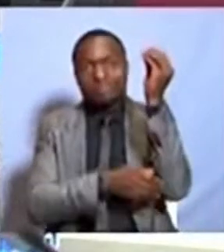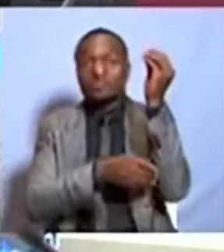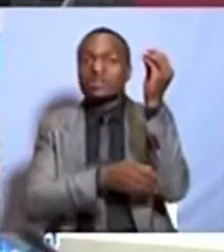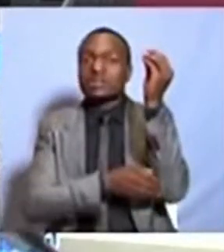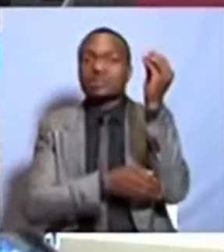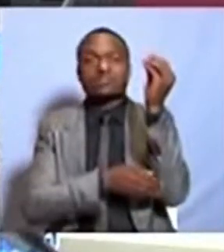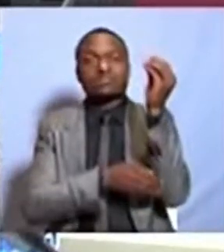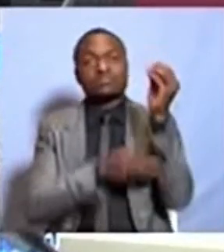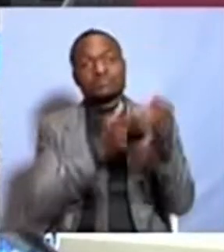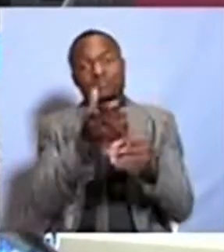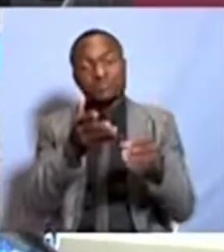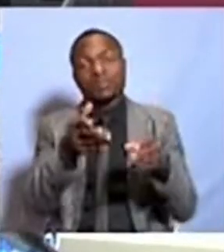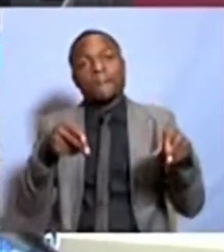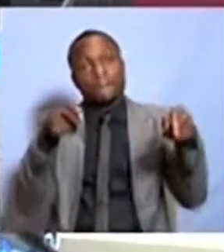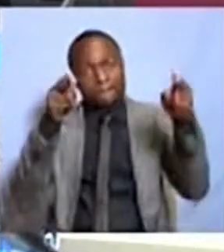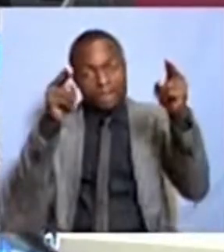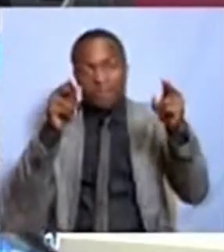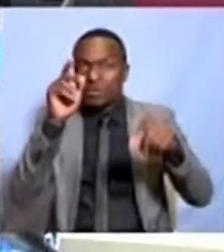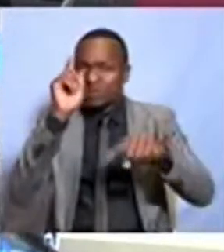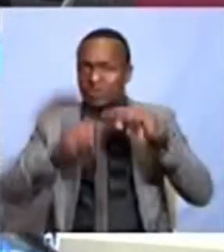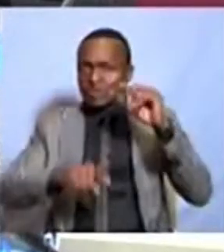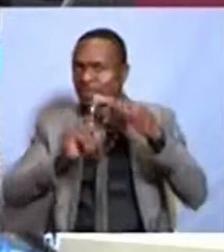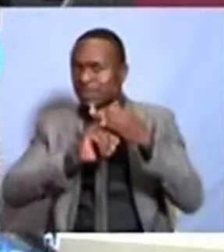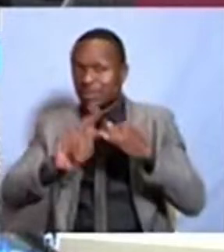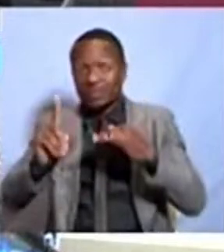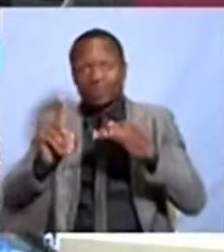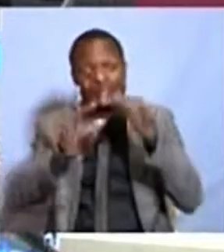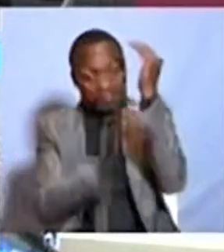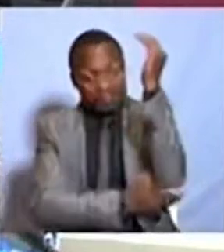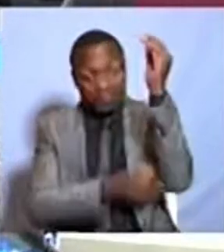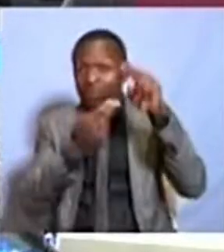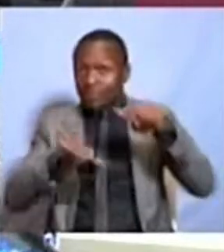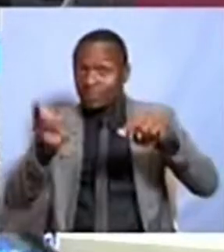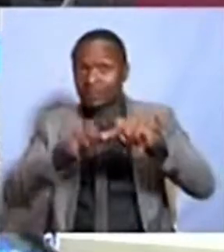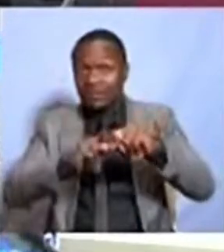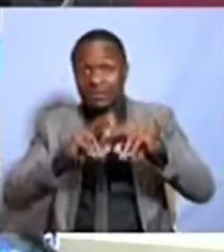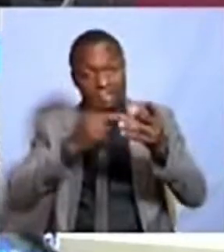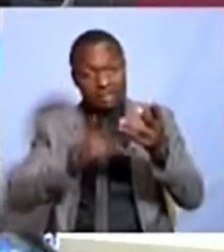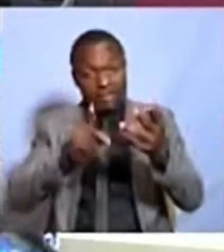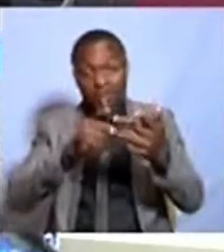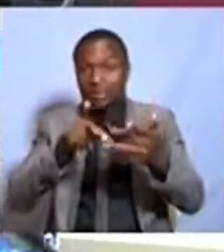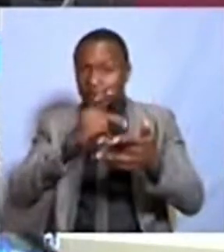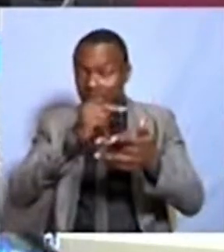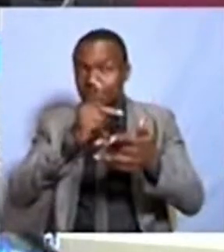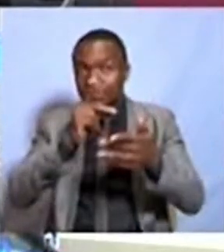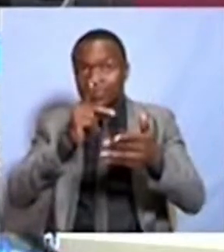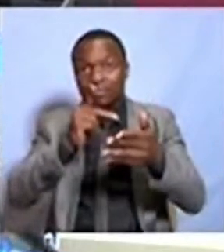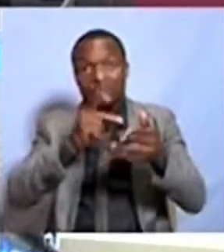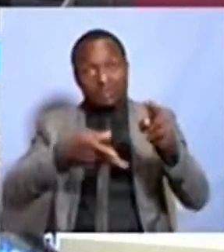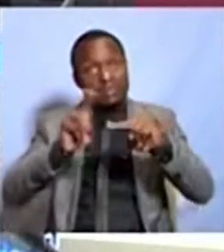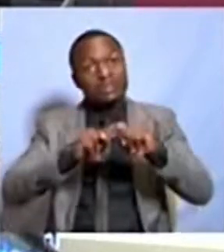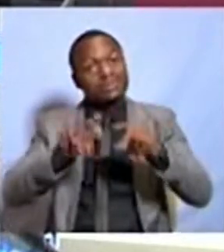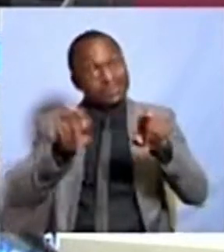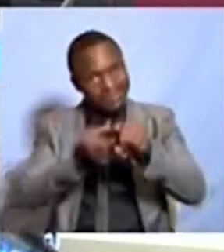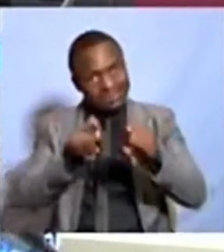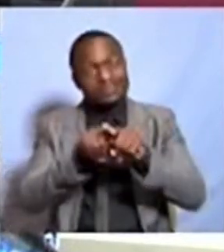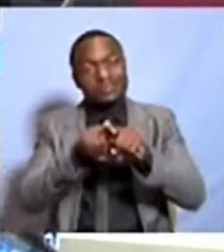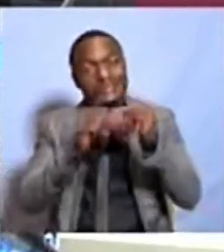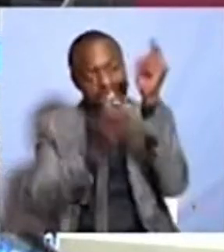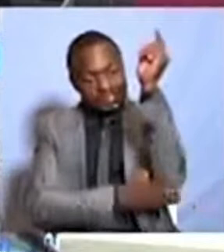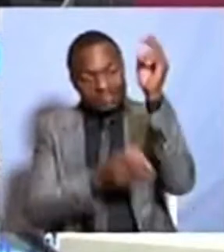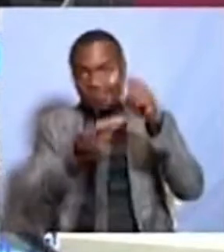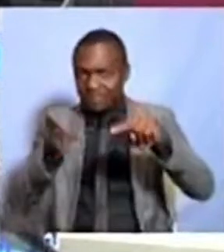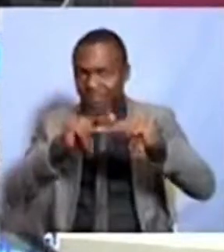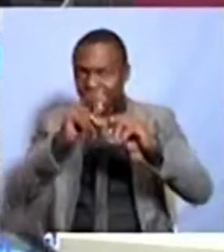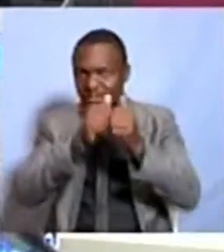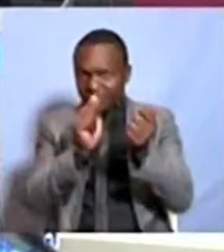run away from the fact that our poverty has increased, our population has increased, and so has poverty increased. In relation